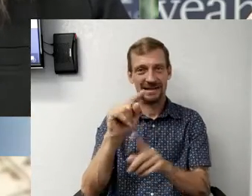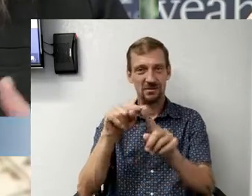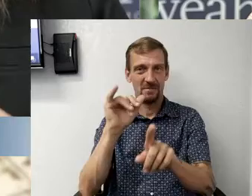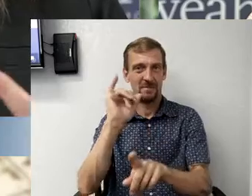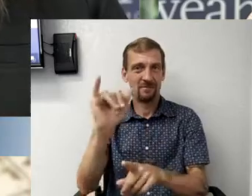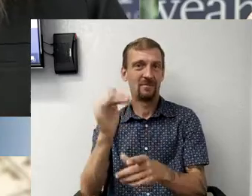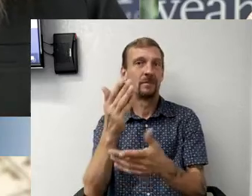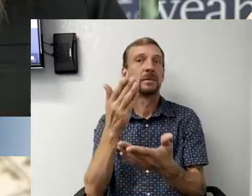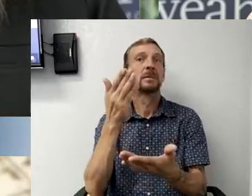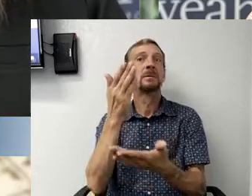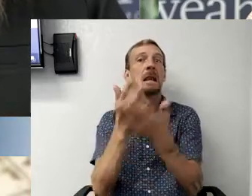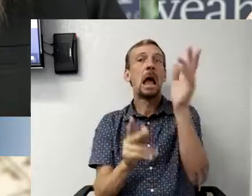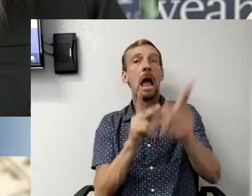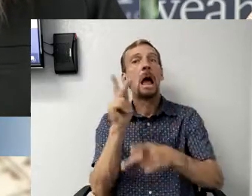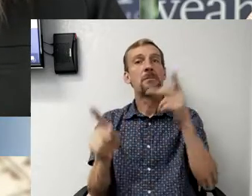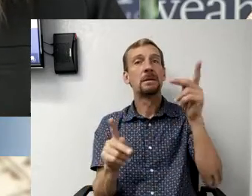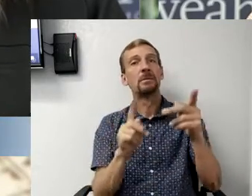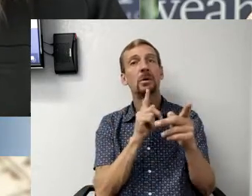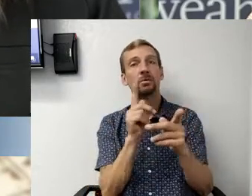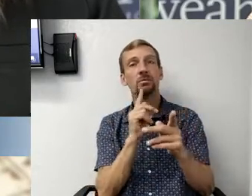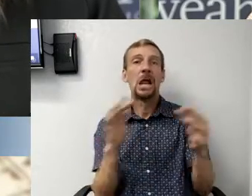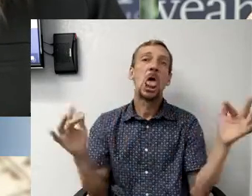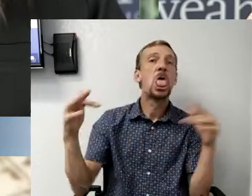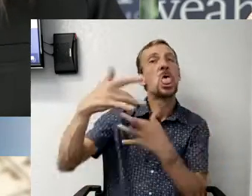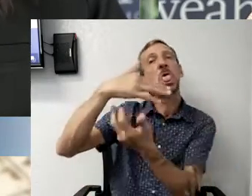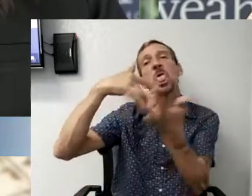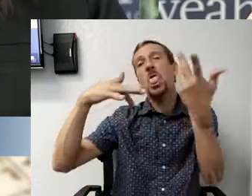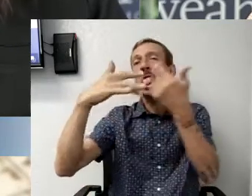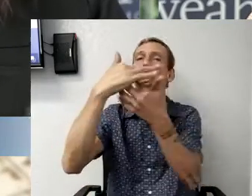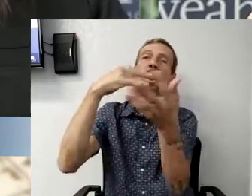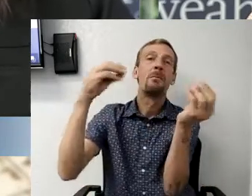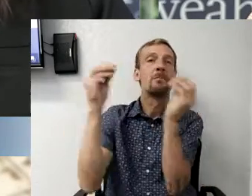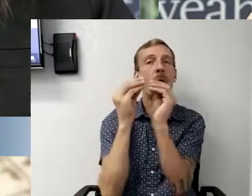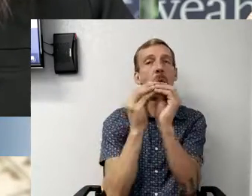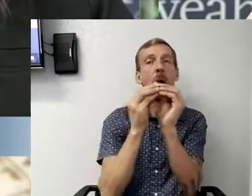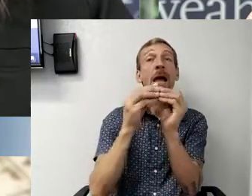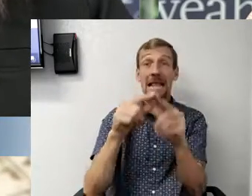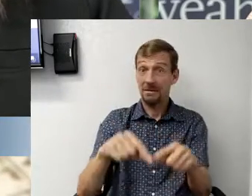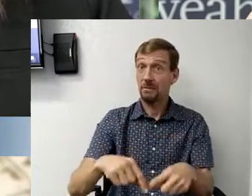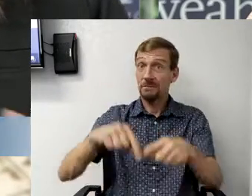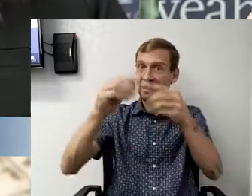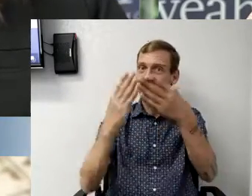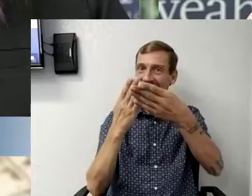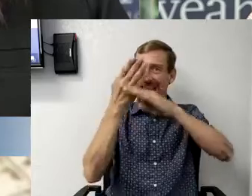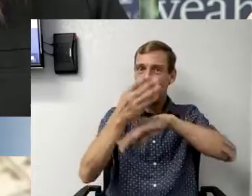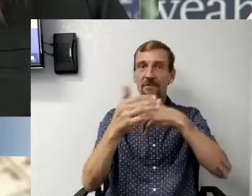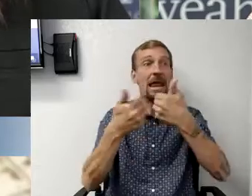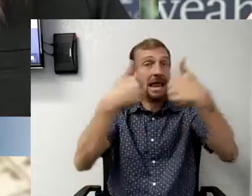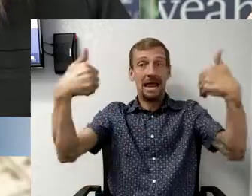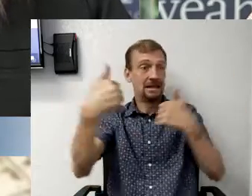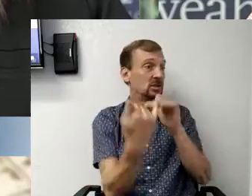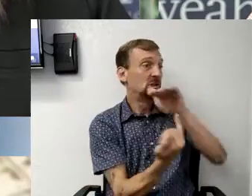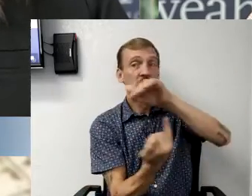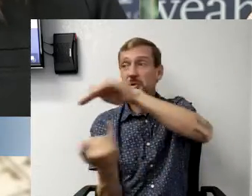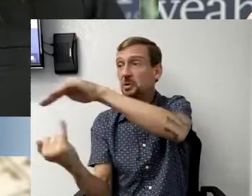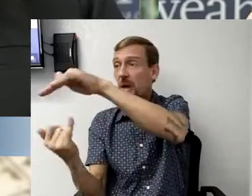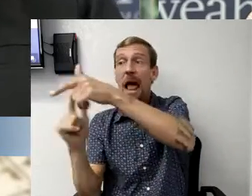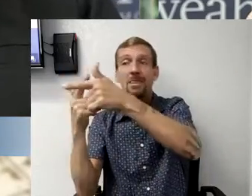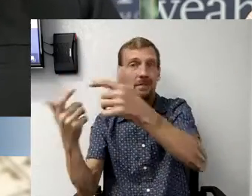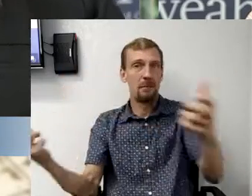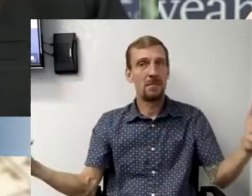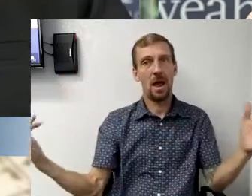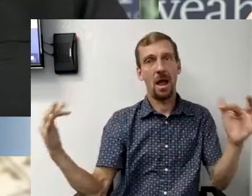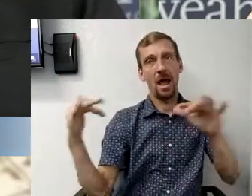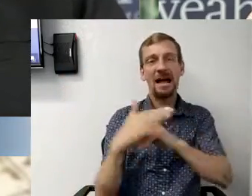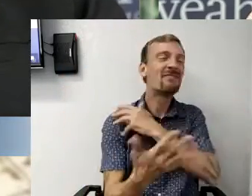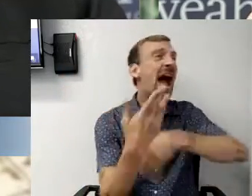probably gathering more after months of being separated. Right. And one of the downfalls here in the Valley is then we tend